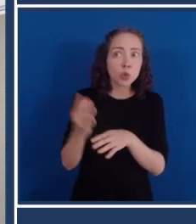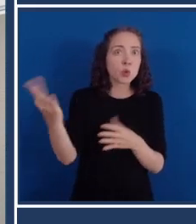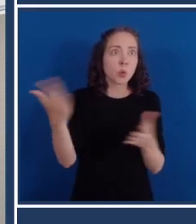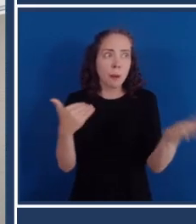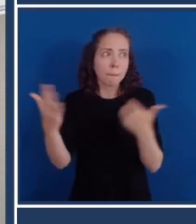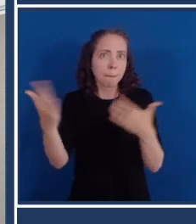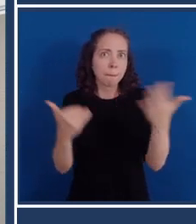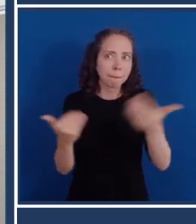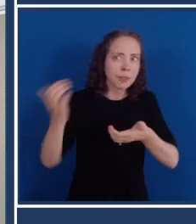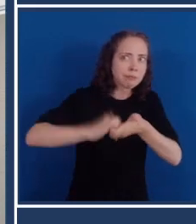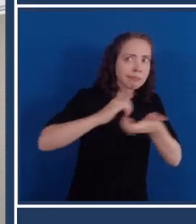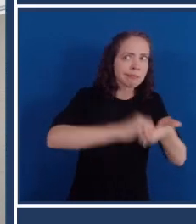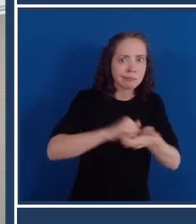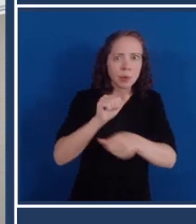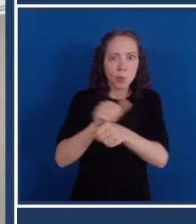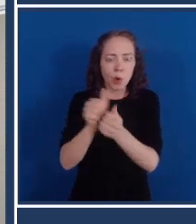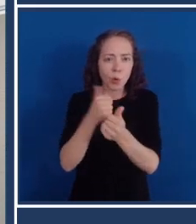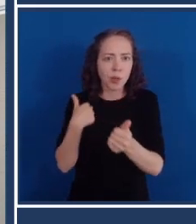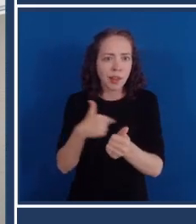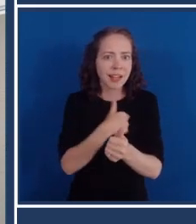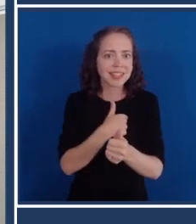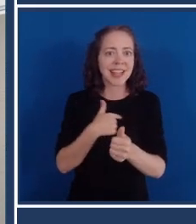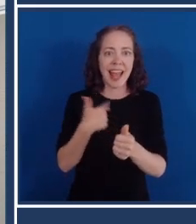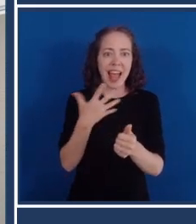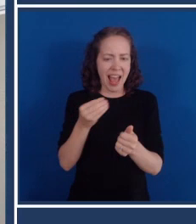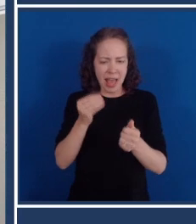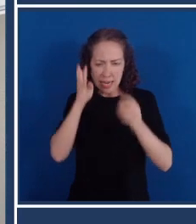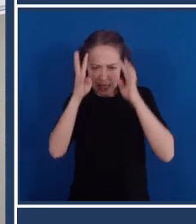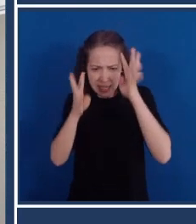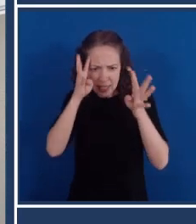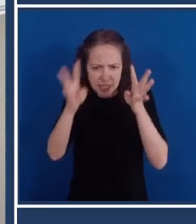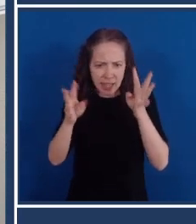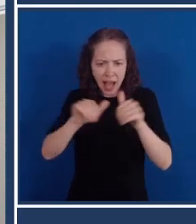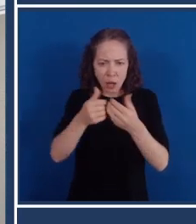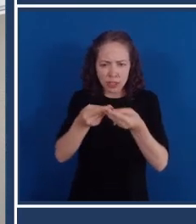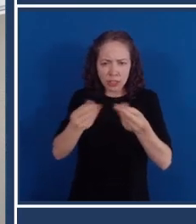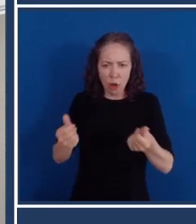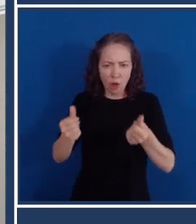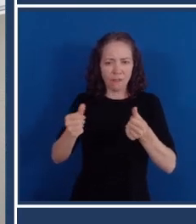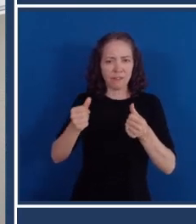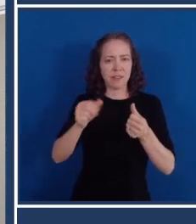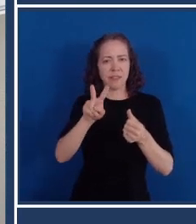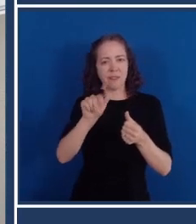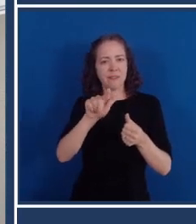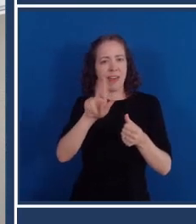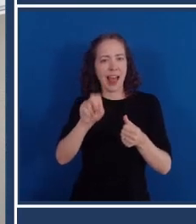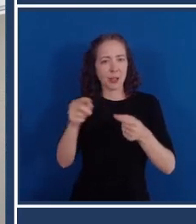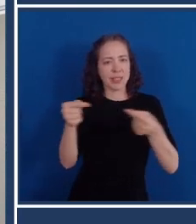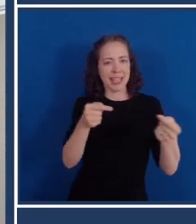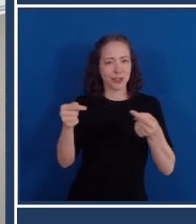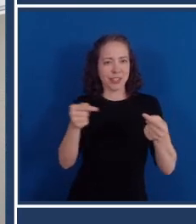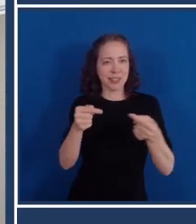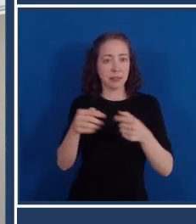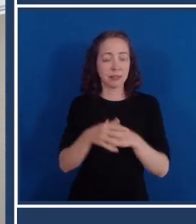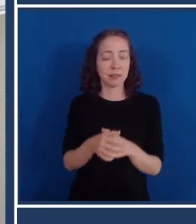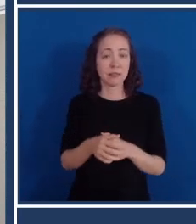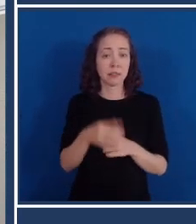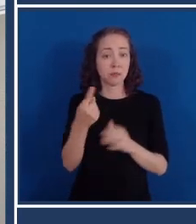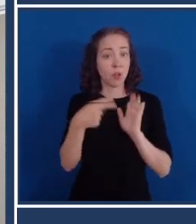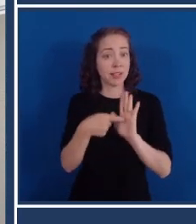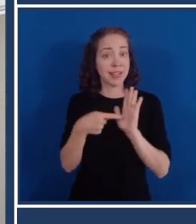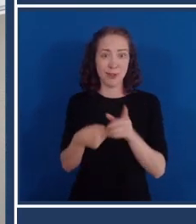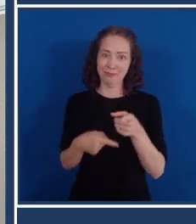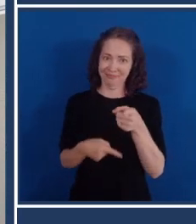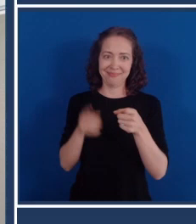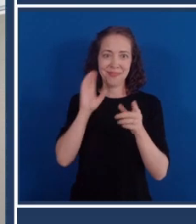creative solutions where value tensions exist. The photo I'm showing is a case in point.